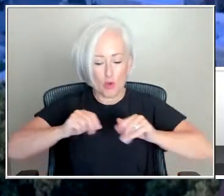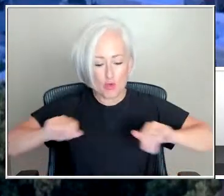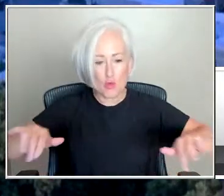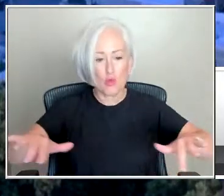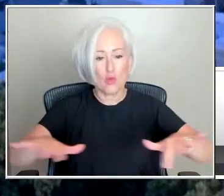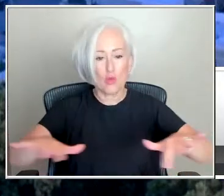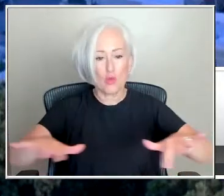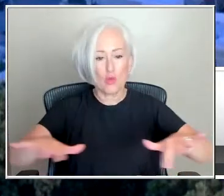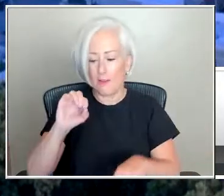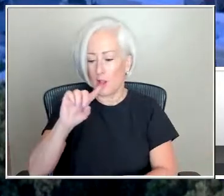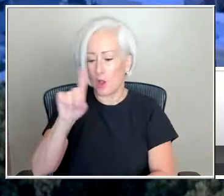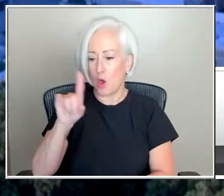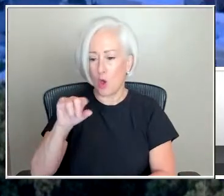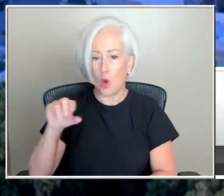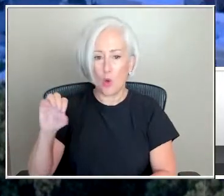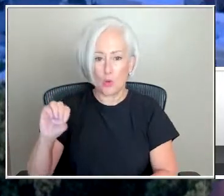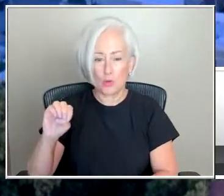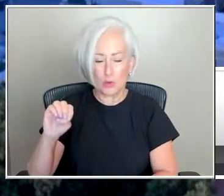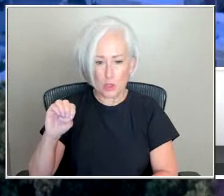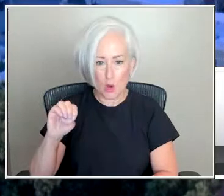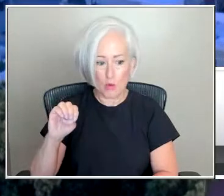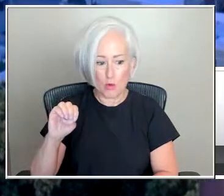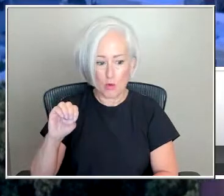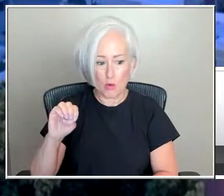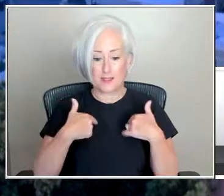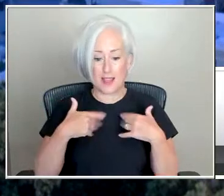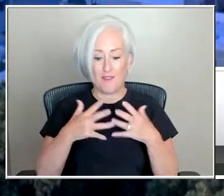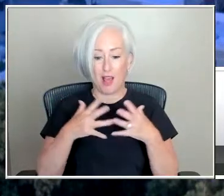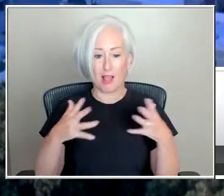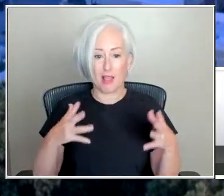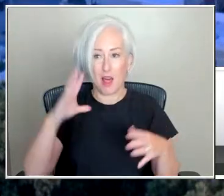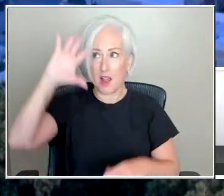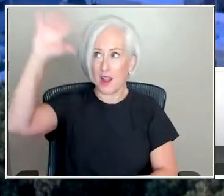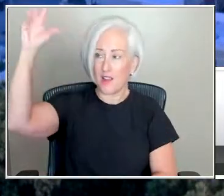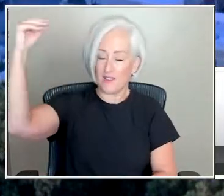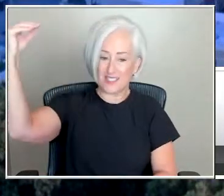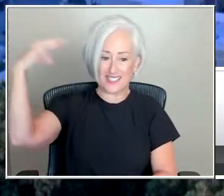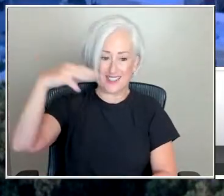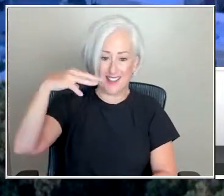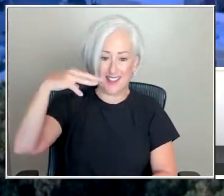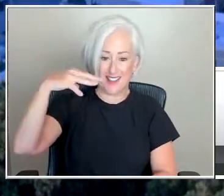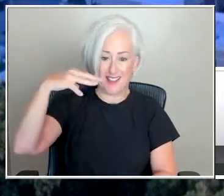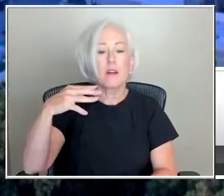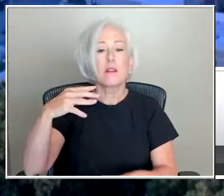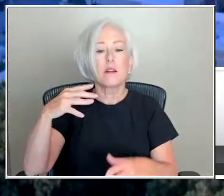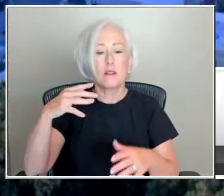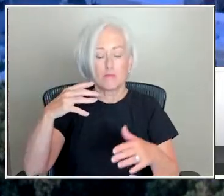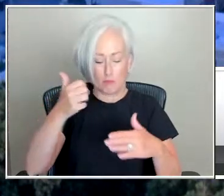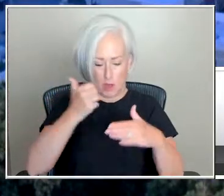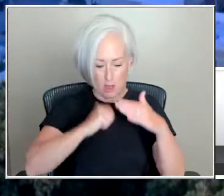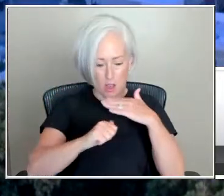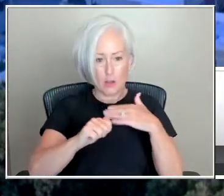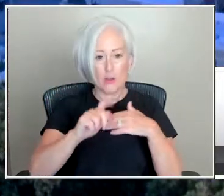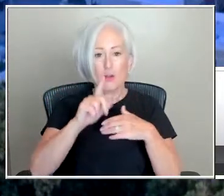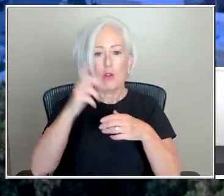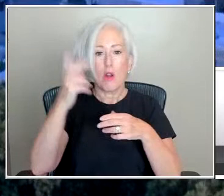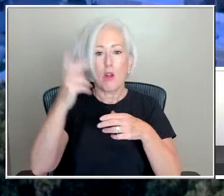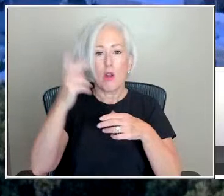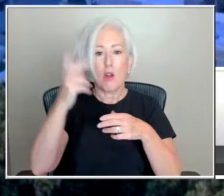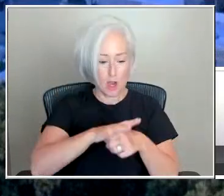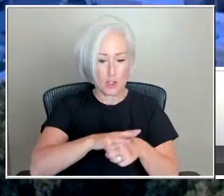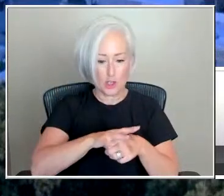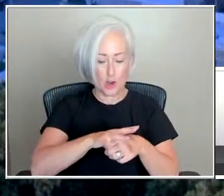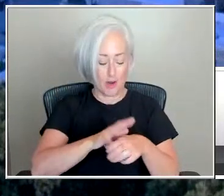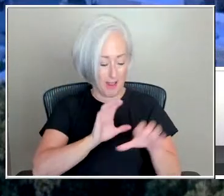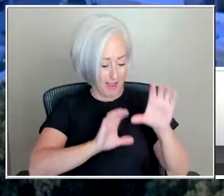you have a lot of sunlight, like we get under these high pressure areas, and it reacts with the chemicals in the air.